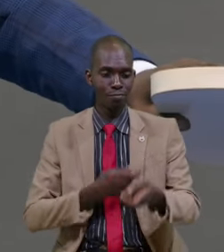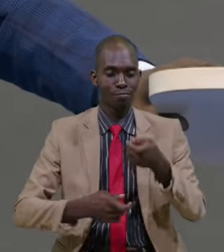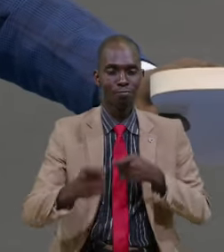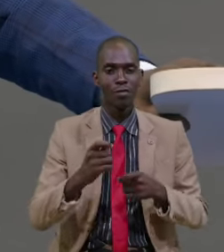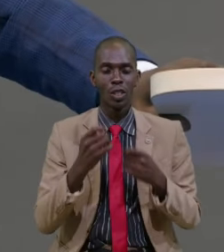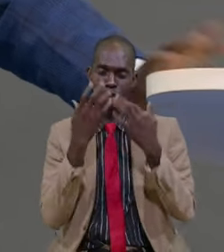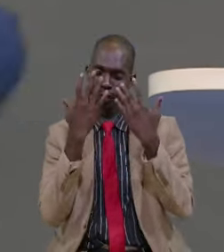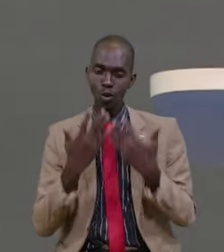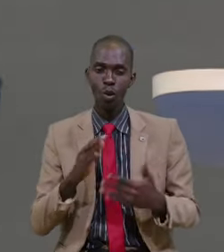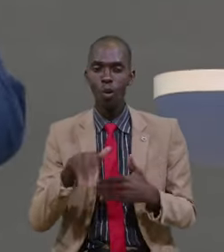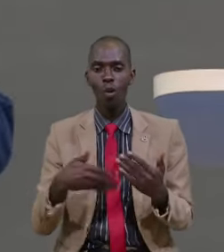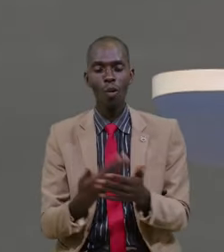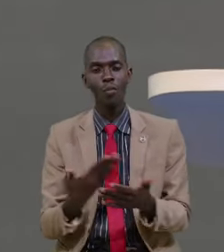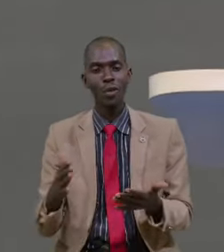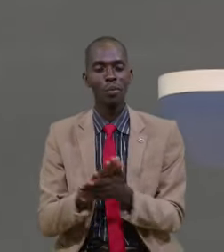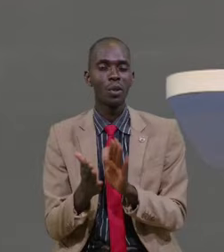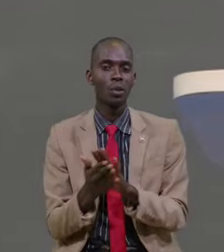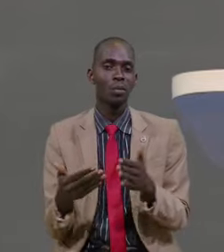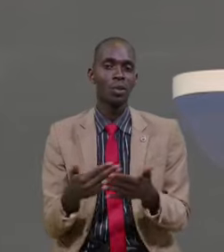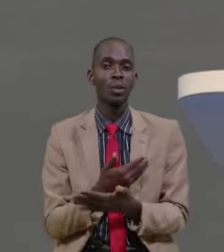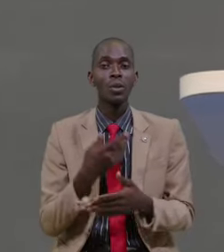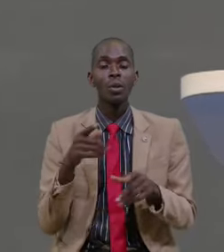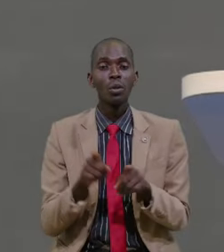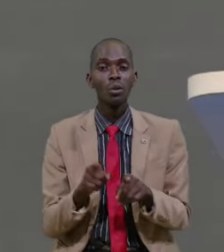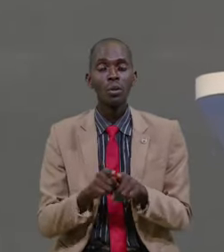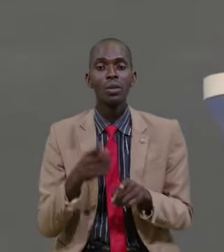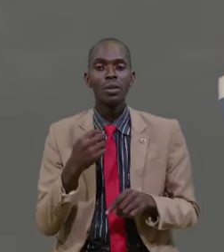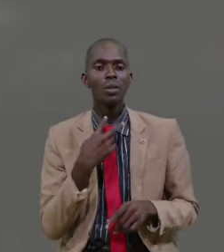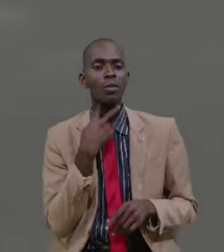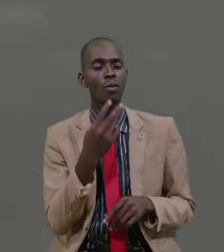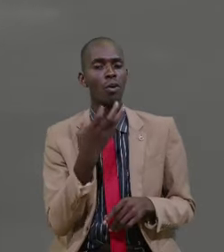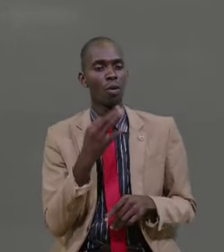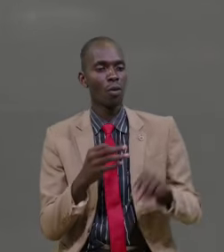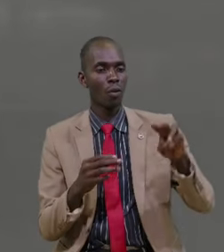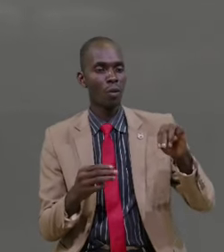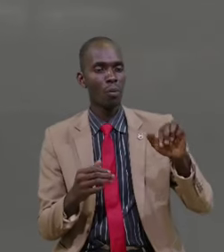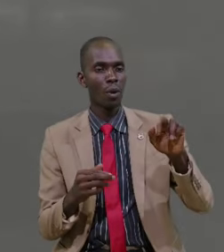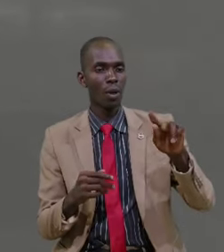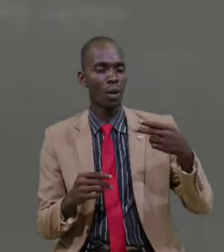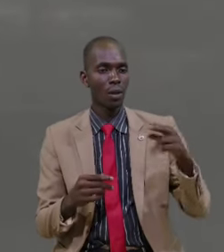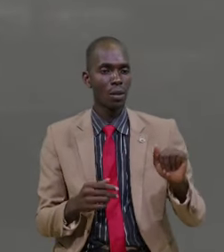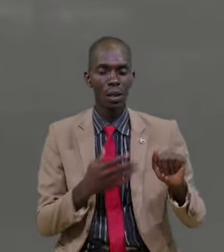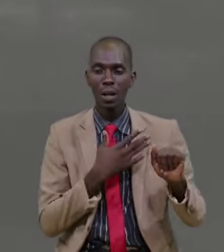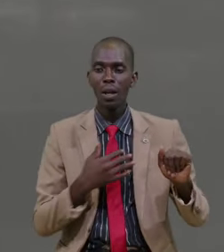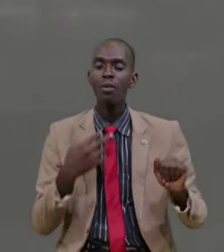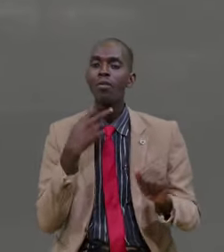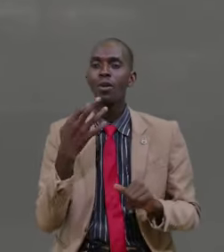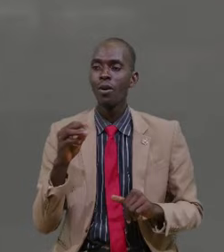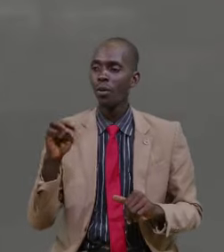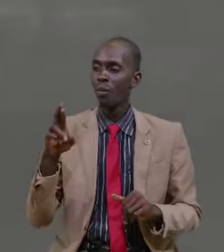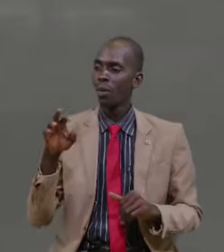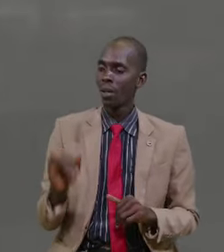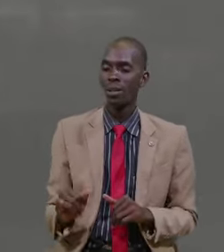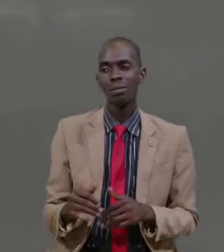things became new. Even the voice of Martha and the voice of Mary, everything changed. Lord, if you had been